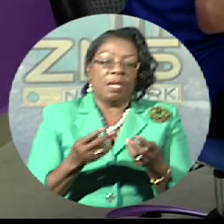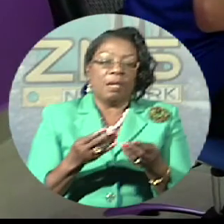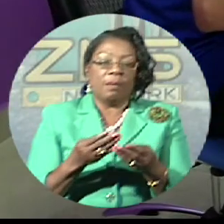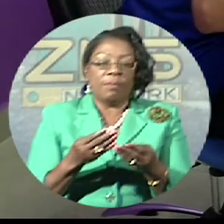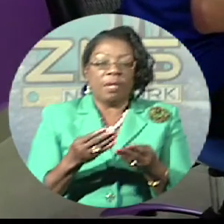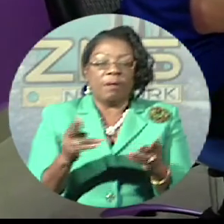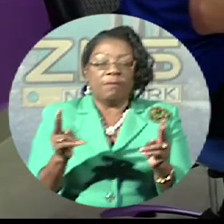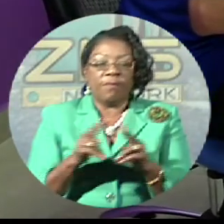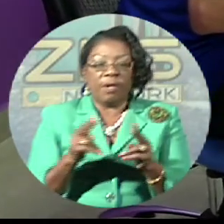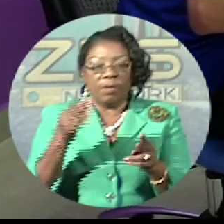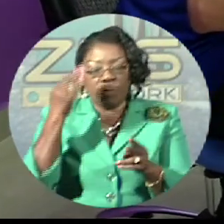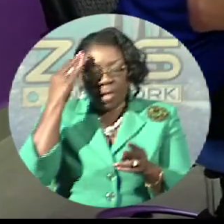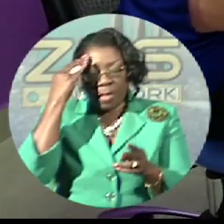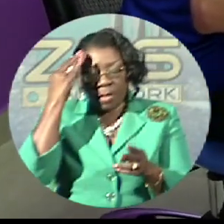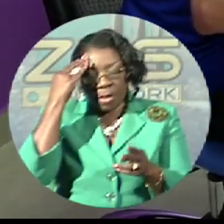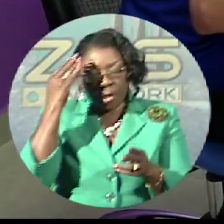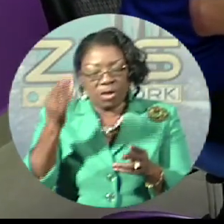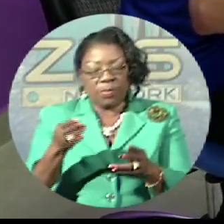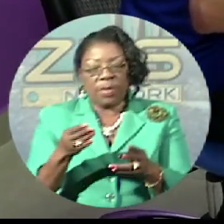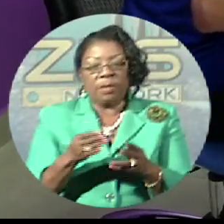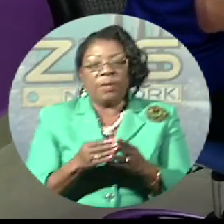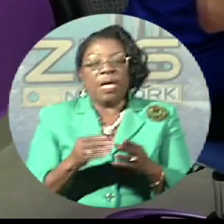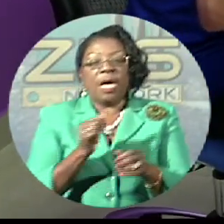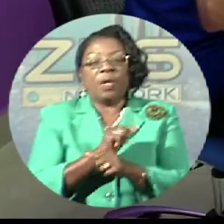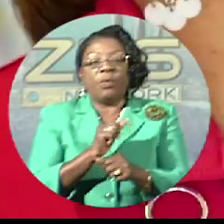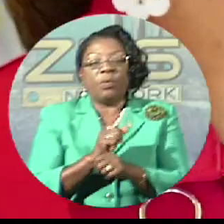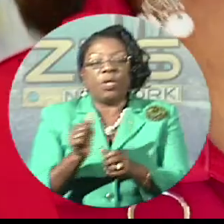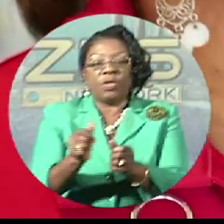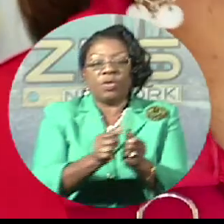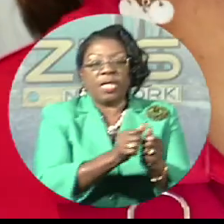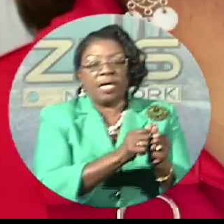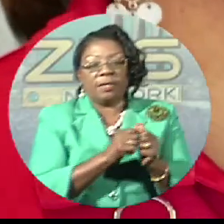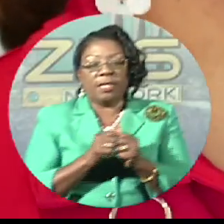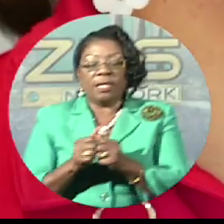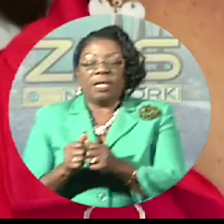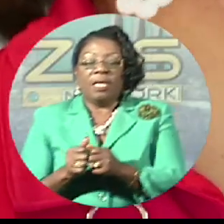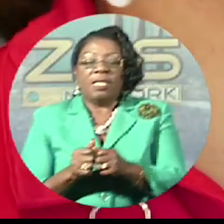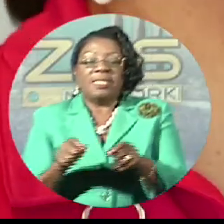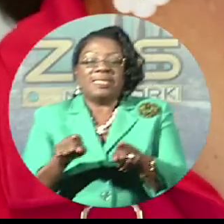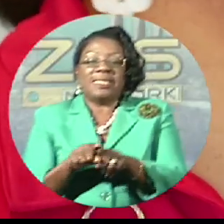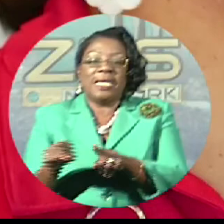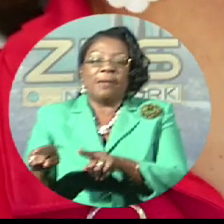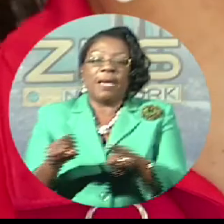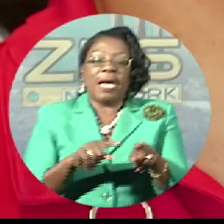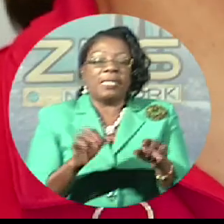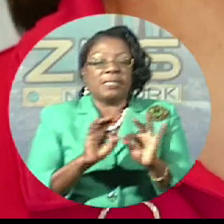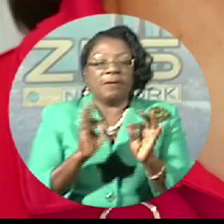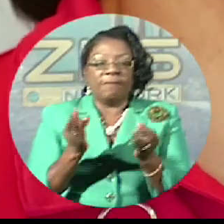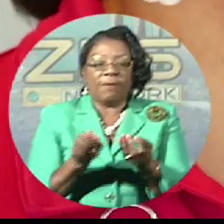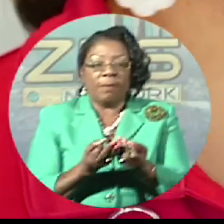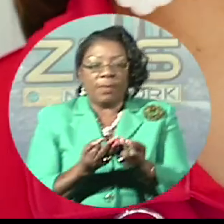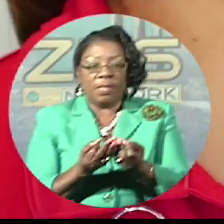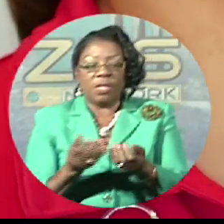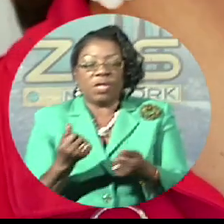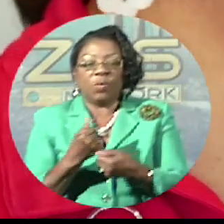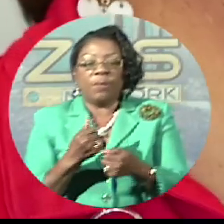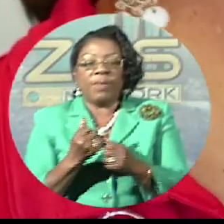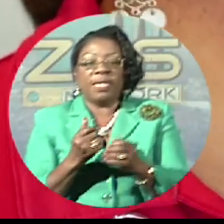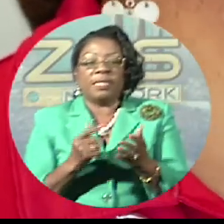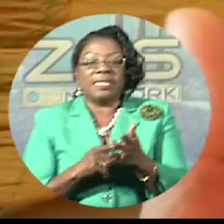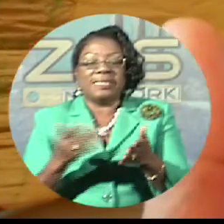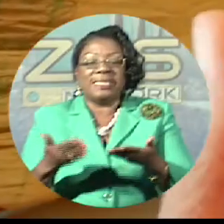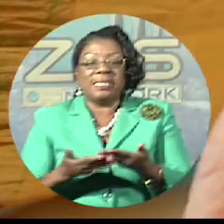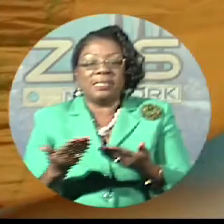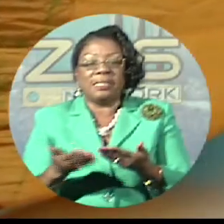of BTC. And we work hand-in-hand. We work together as a team. We're a family here in Eleuthera and Cat Island, so it makes it easier to